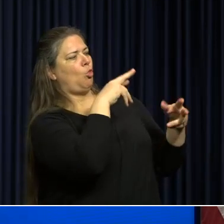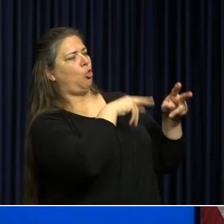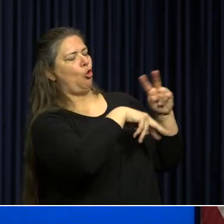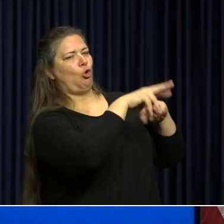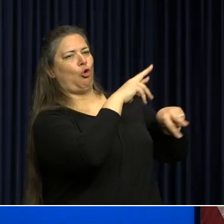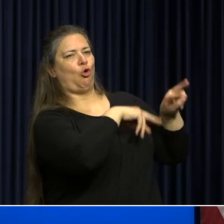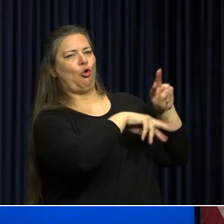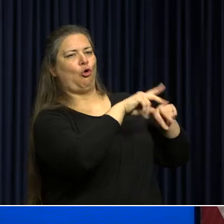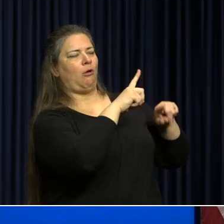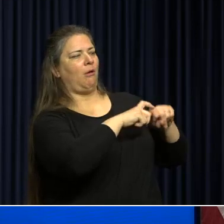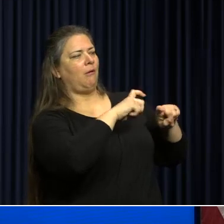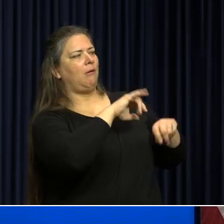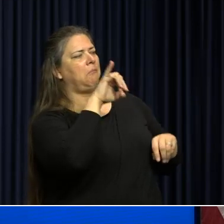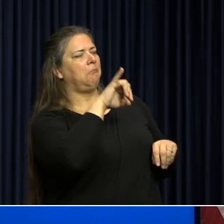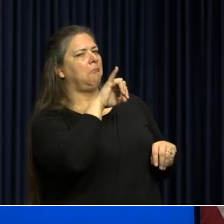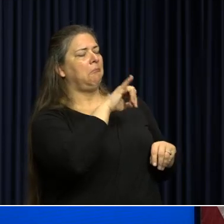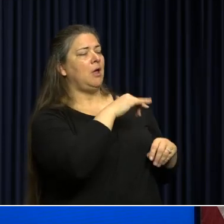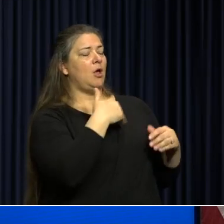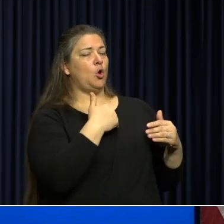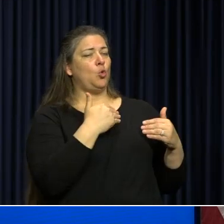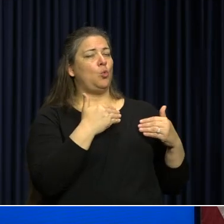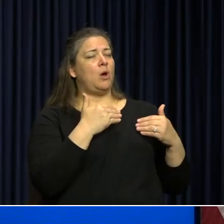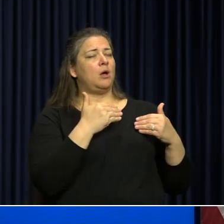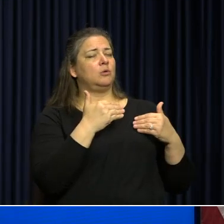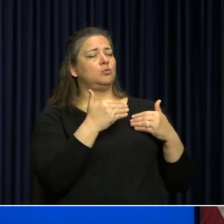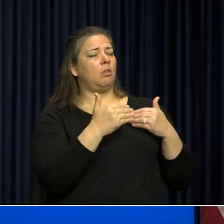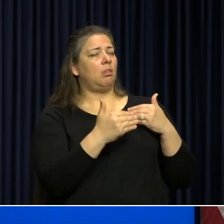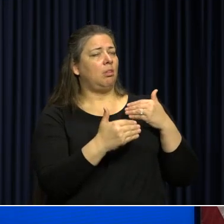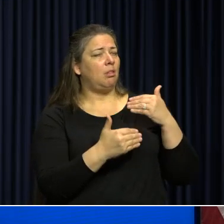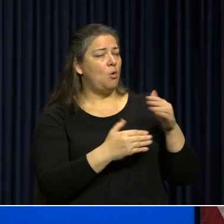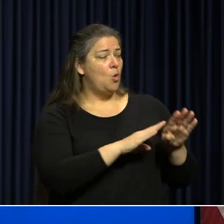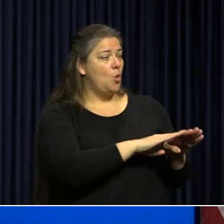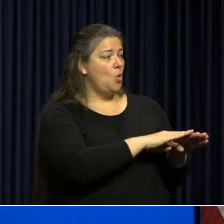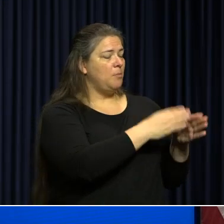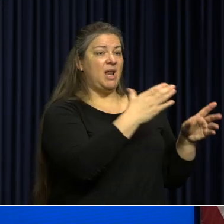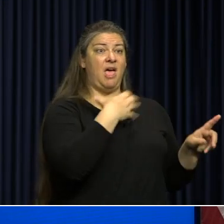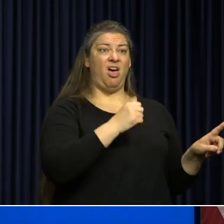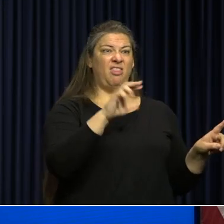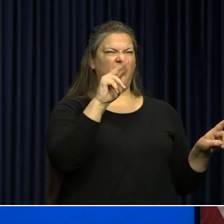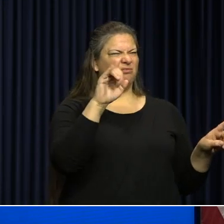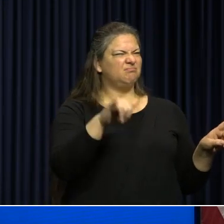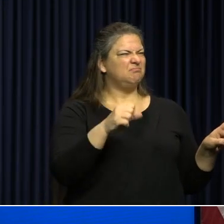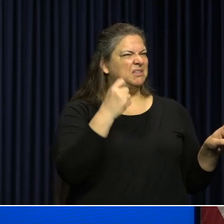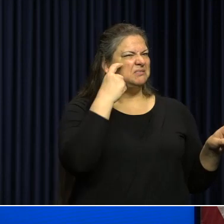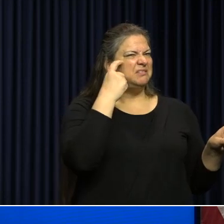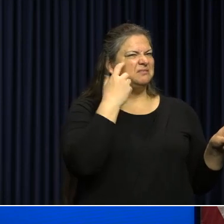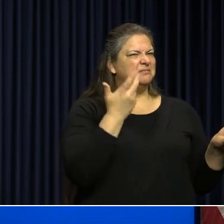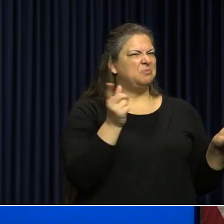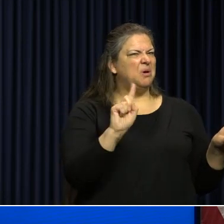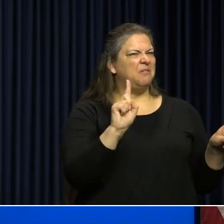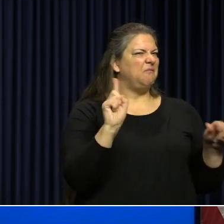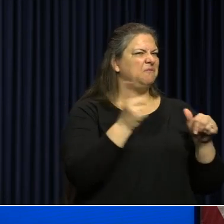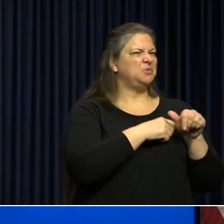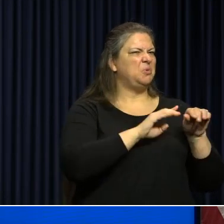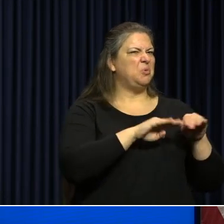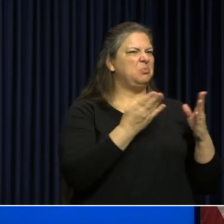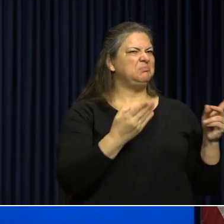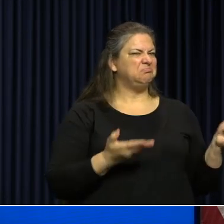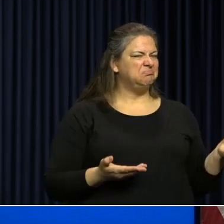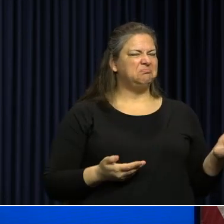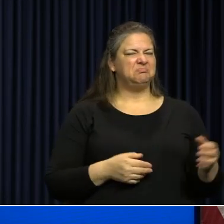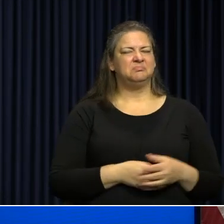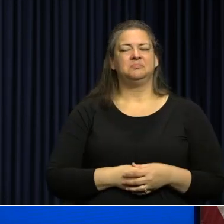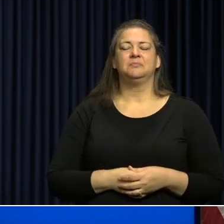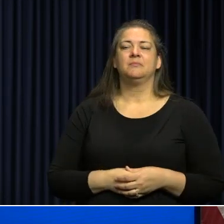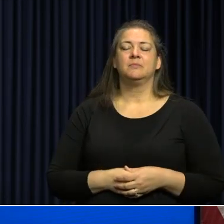gradual, phased-in approach, healthcare is the logical place for us to start. All